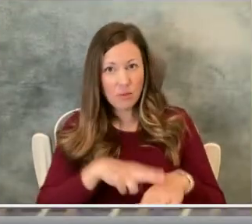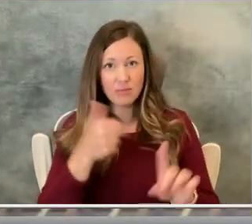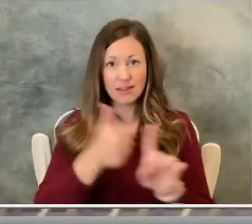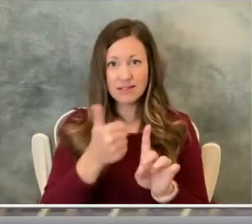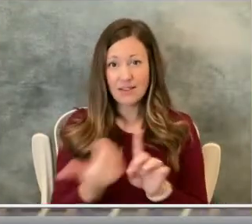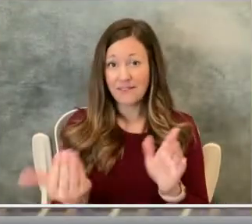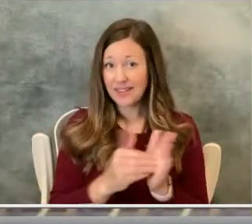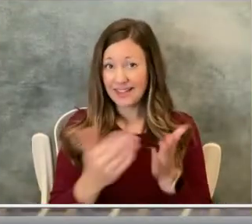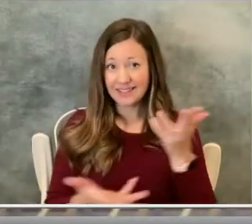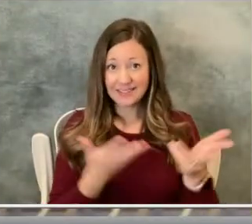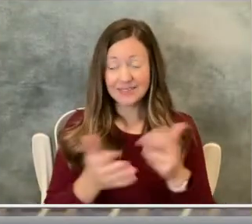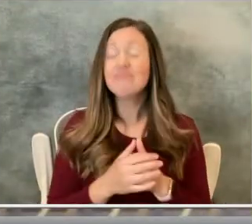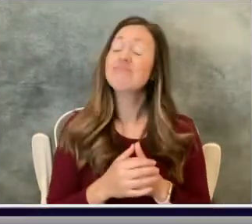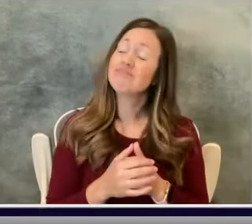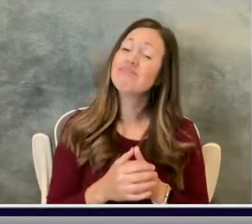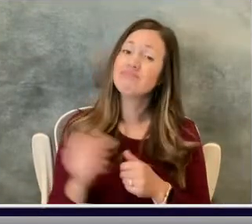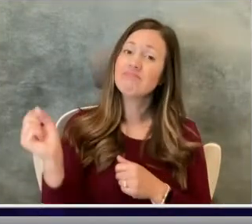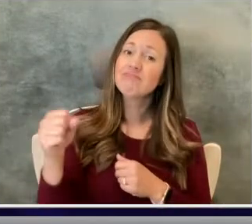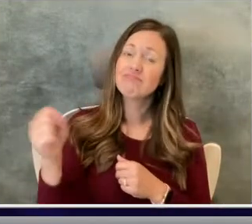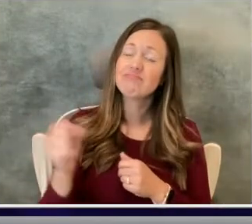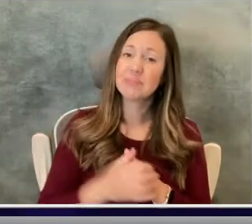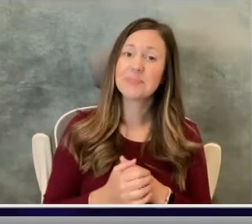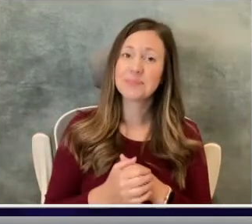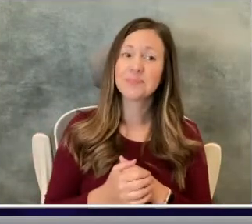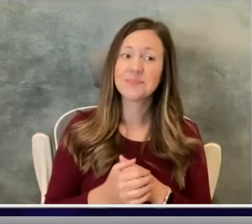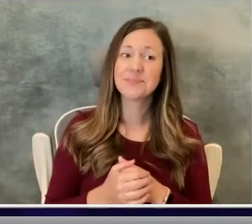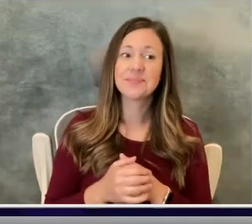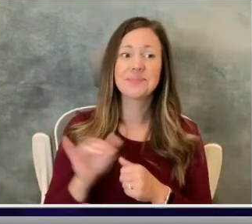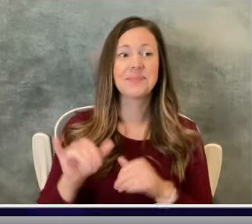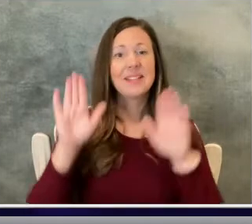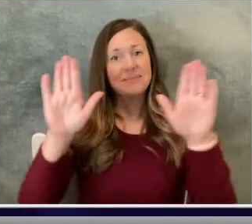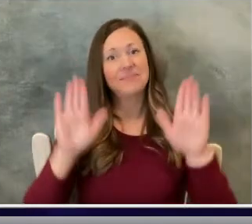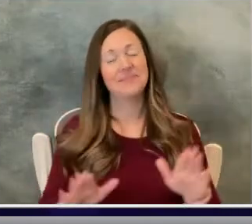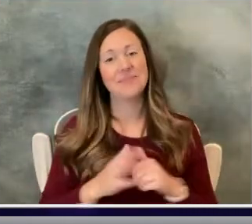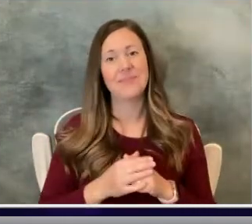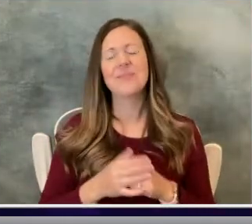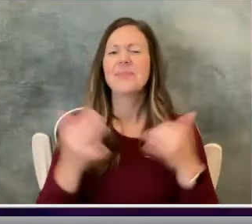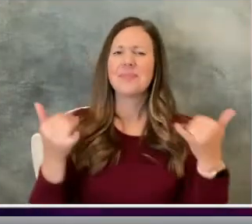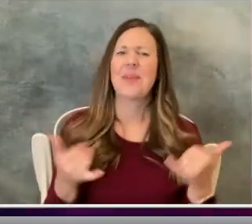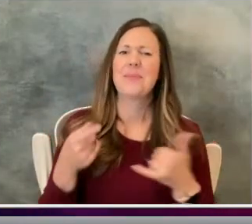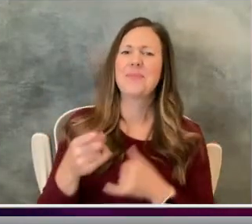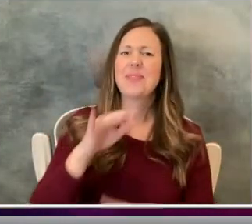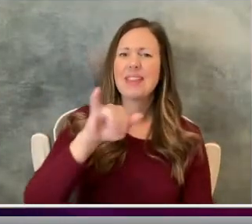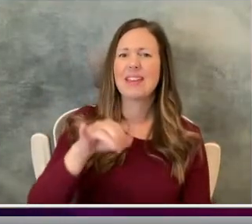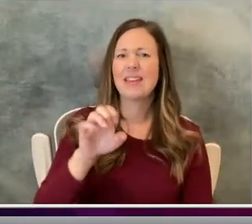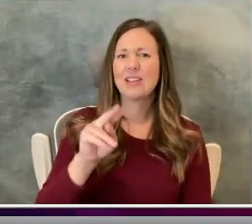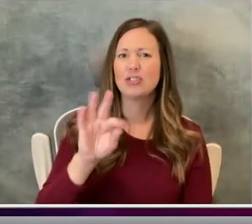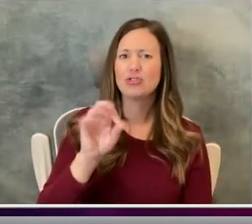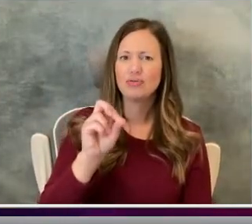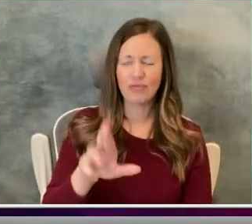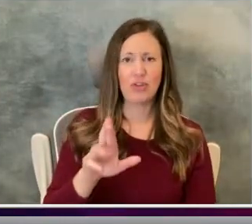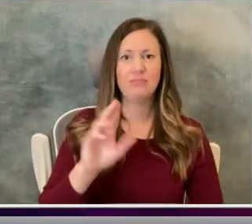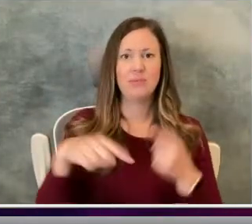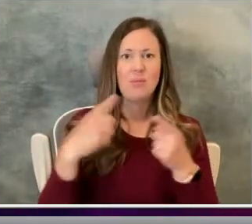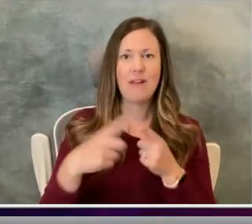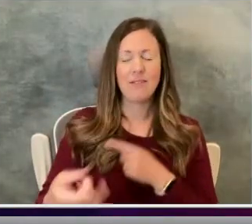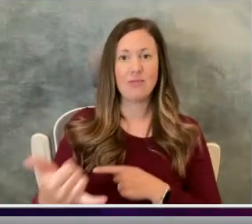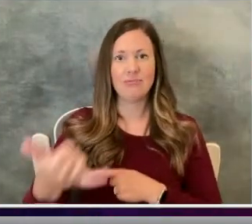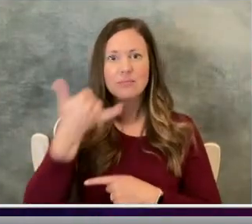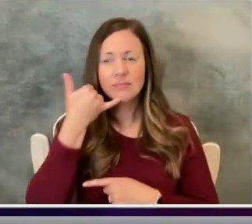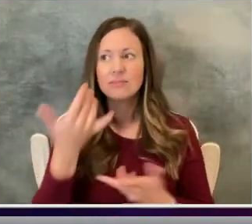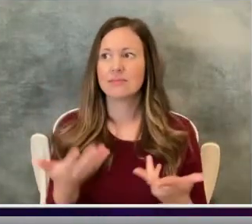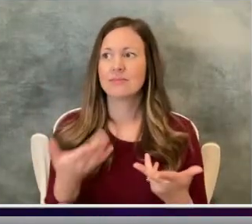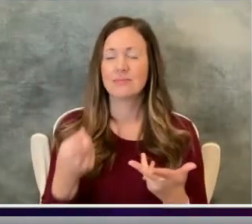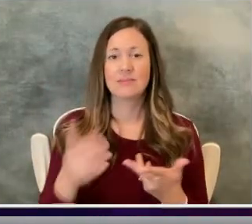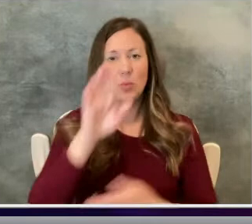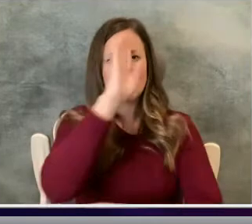would say yes. That's remarkable. Jennifer, take us back to the moment you get that call that your son, who's 21, you thought he was perfectly